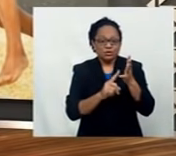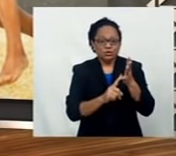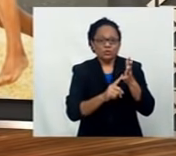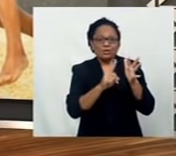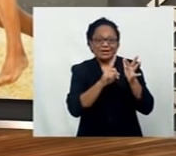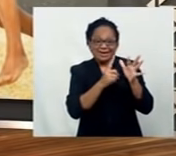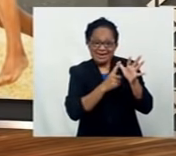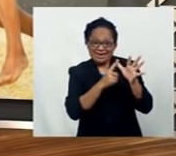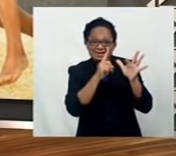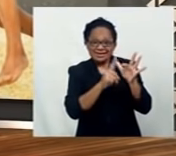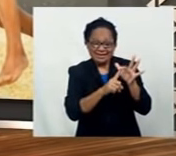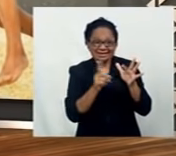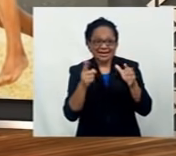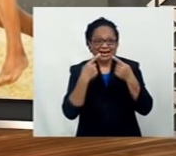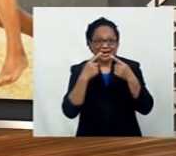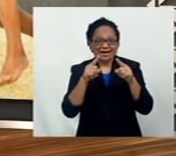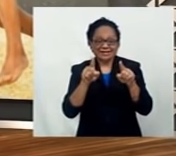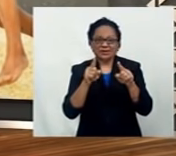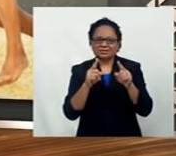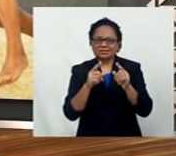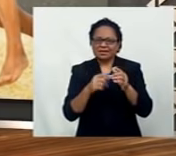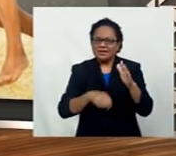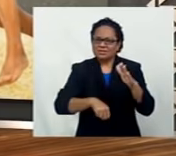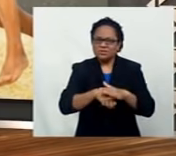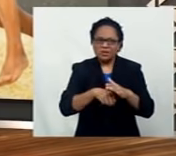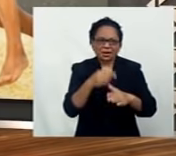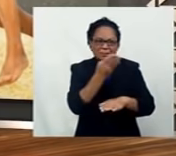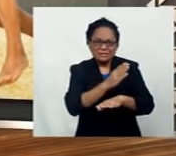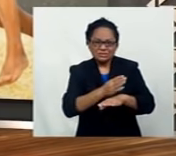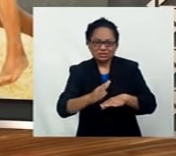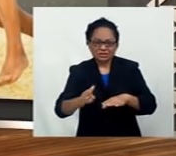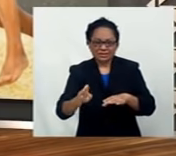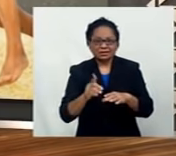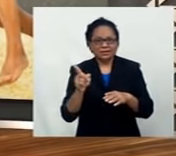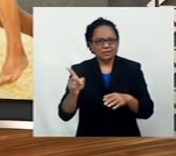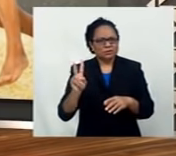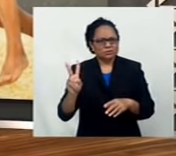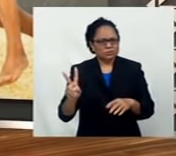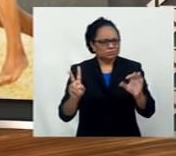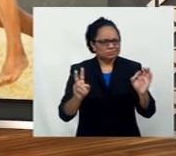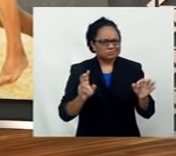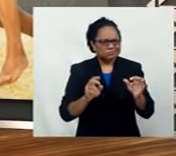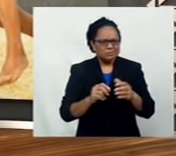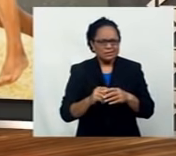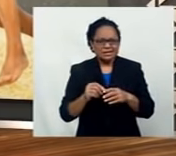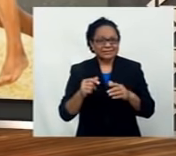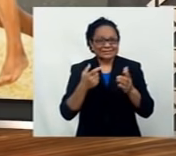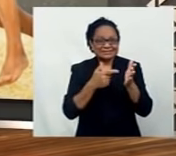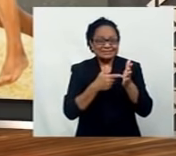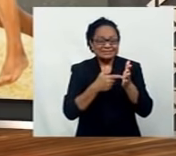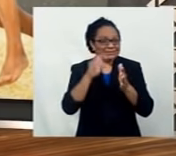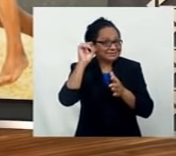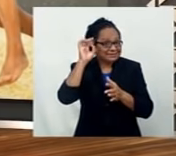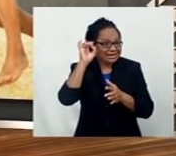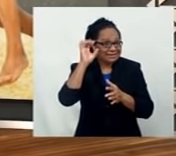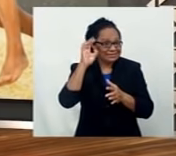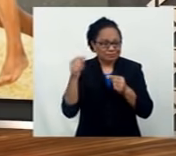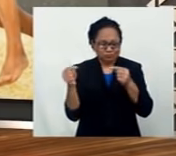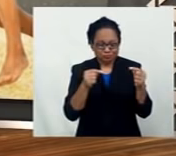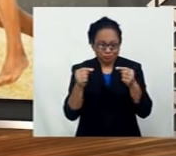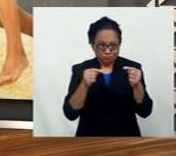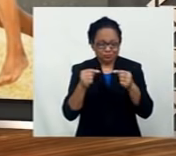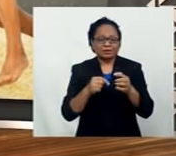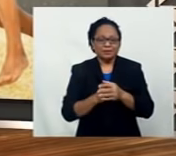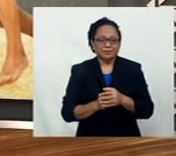at the Beach Soccer World Cup in Russia with a stunning 4-3 victory over two-time finalist Tahiti. The two teams setting